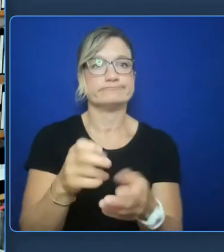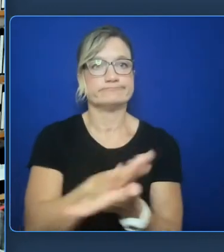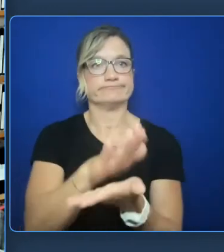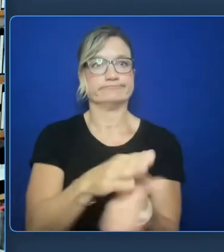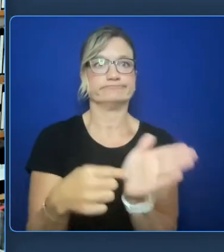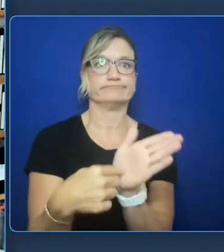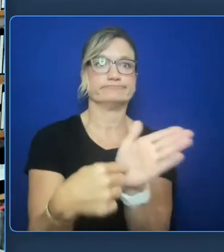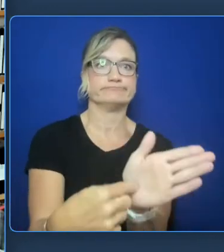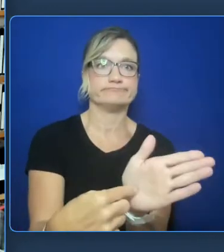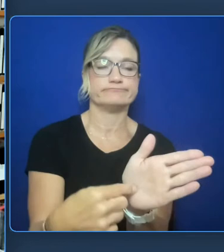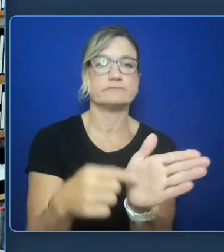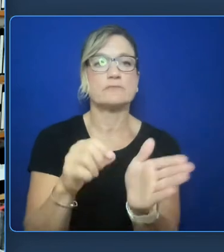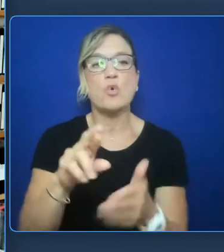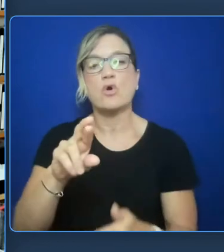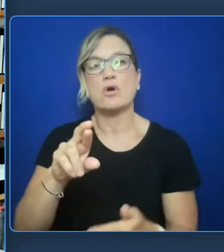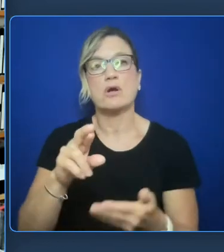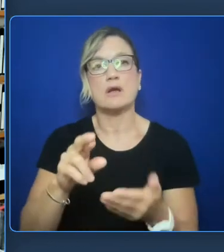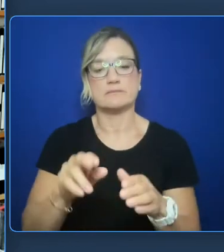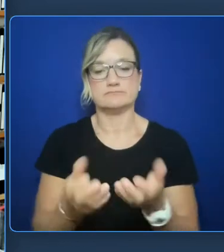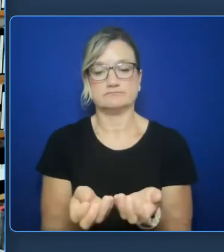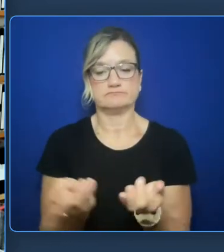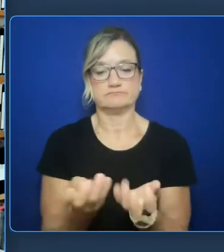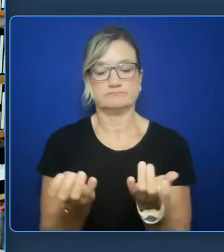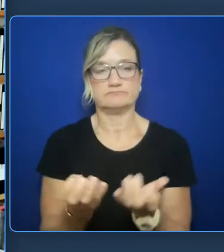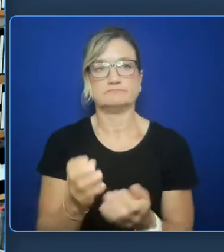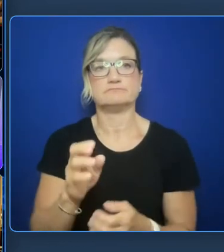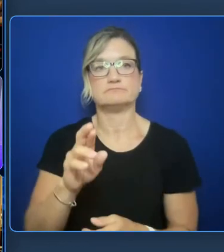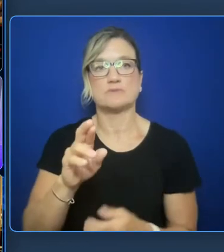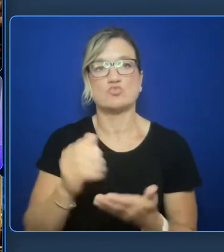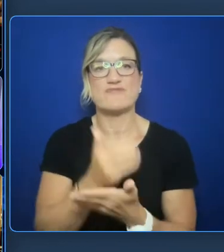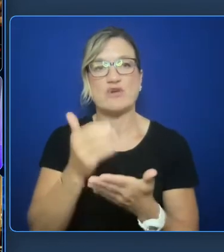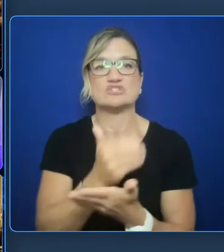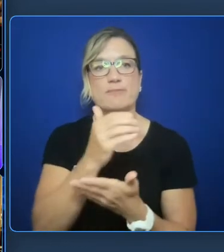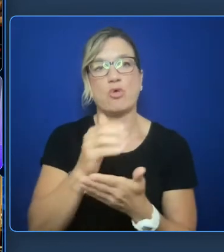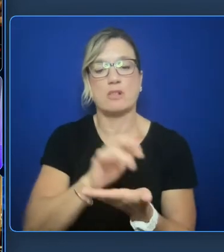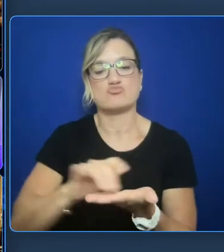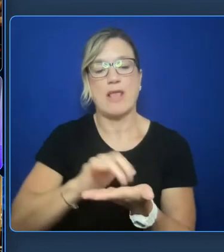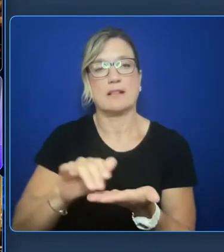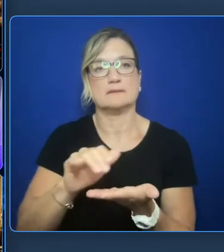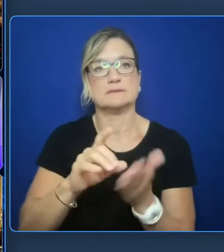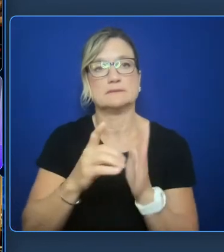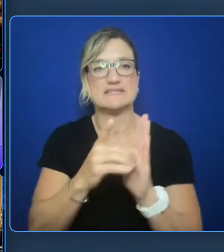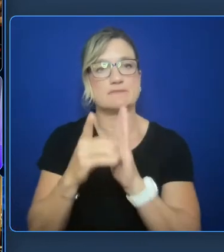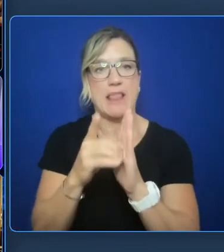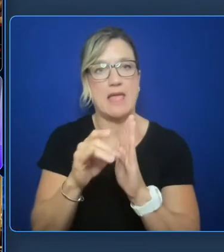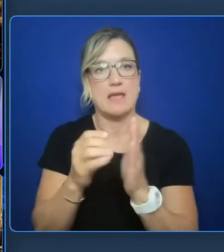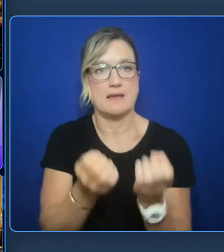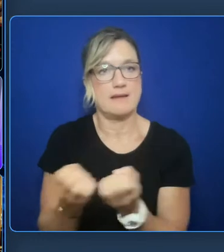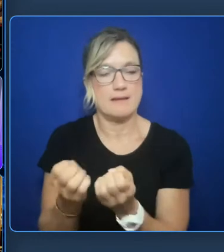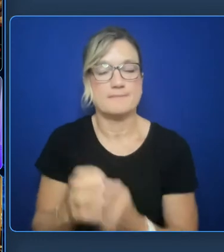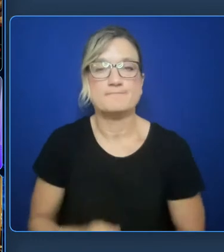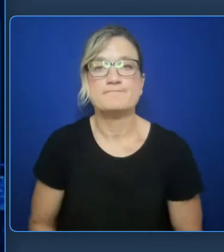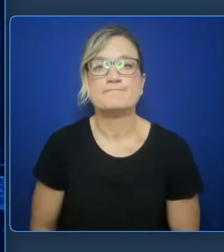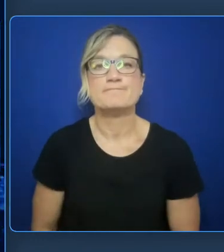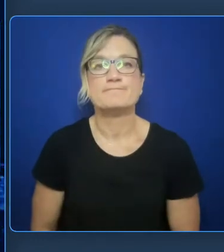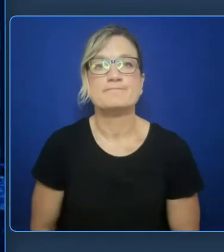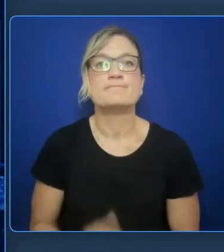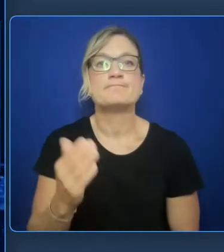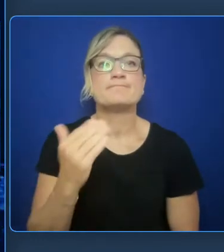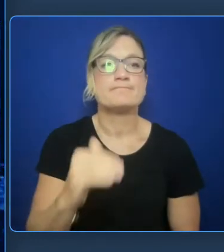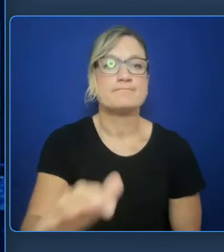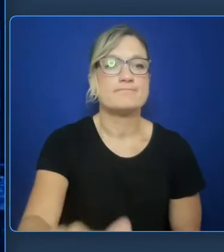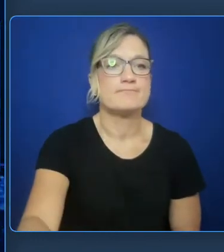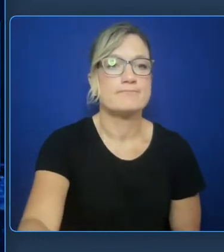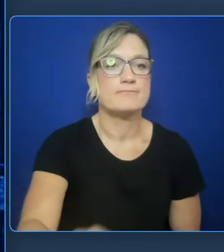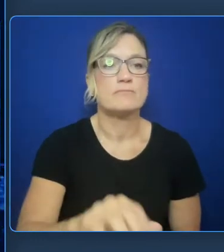Braille or a refreshable Braille display. Very interesting. Let's go ahead to the next question. And it's from